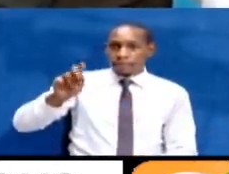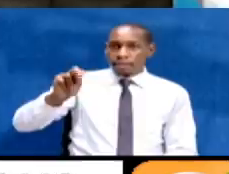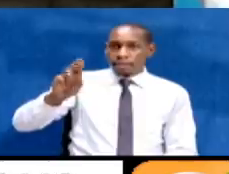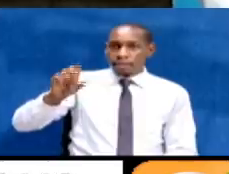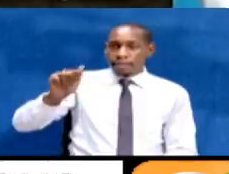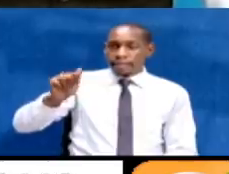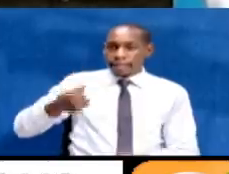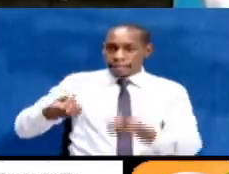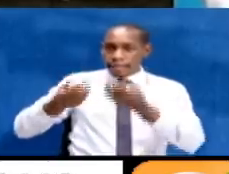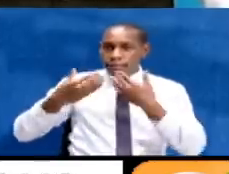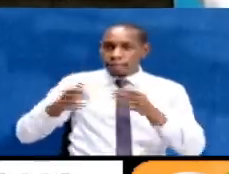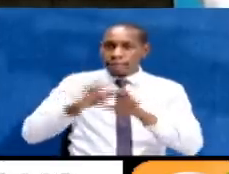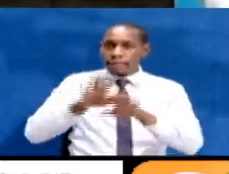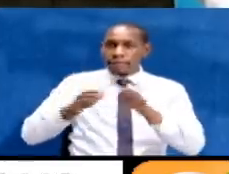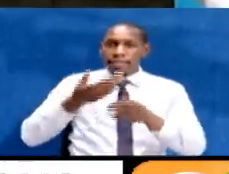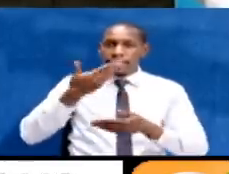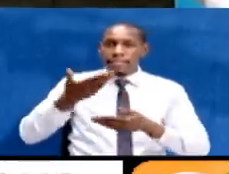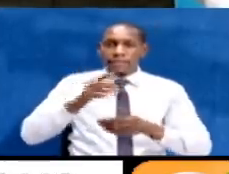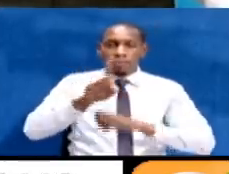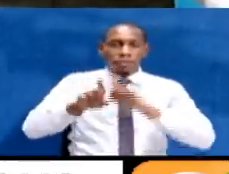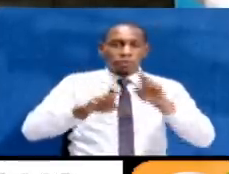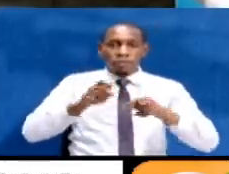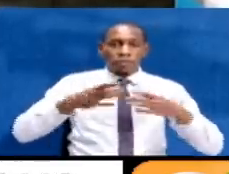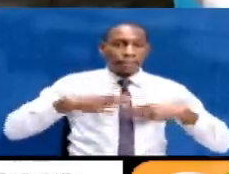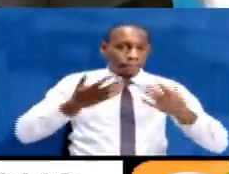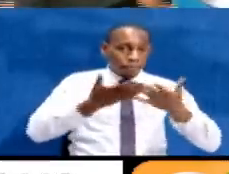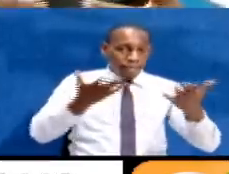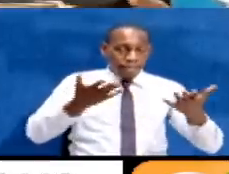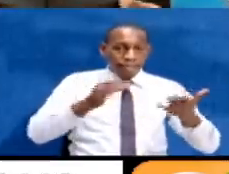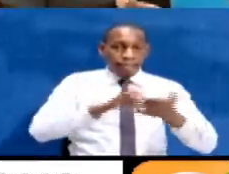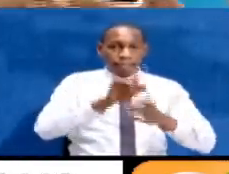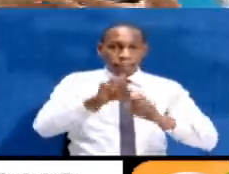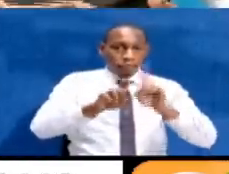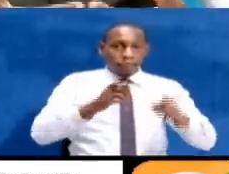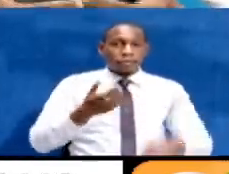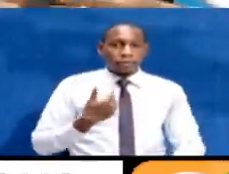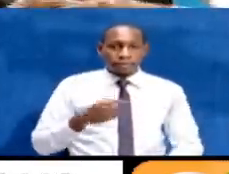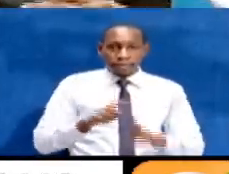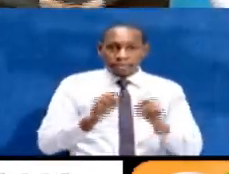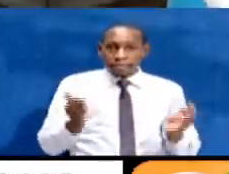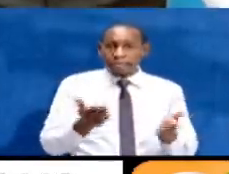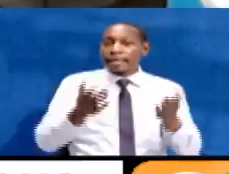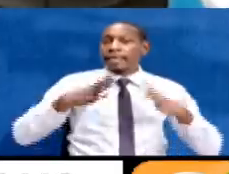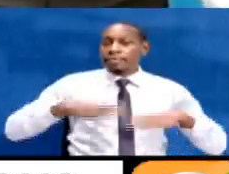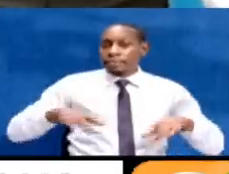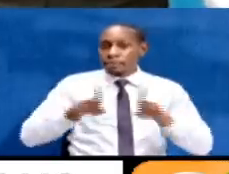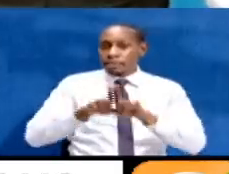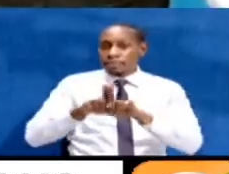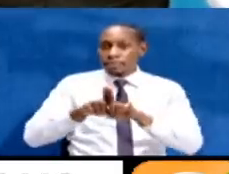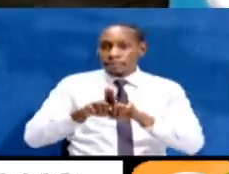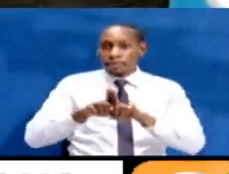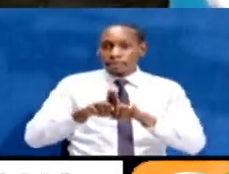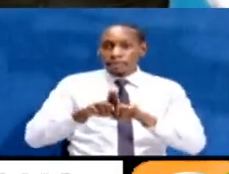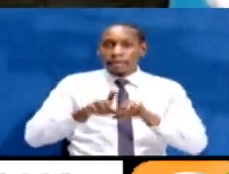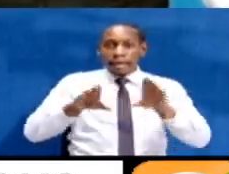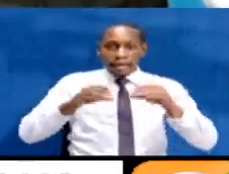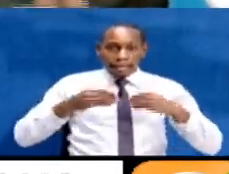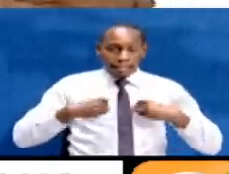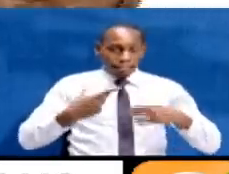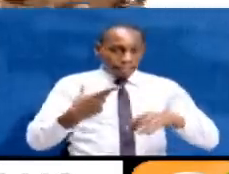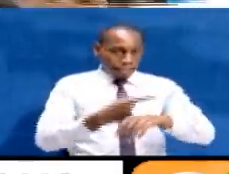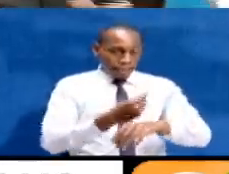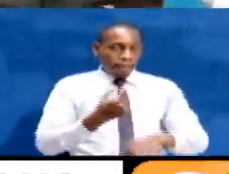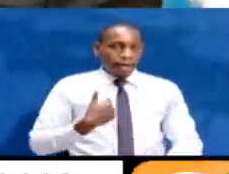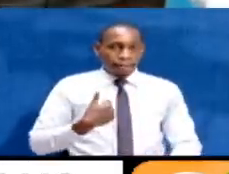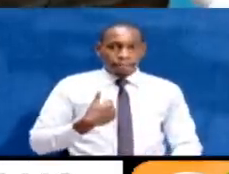everything. Respond to all these questions that the public are raising. And then encourage people to actually go in there and get